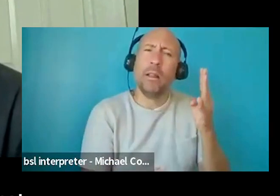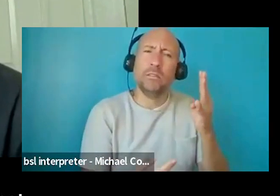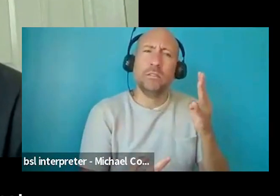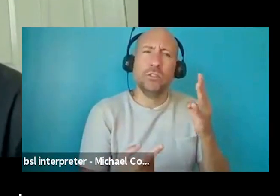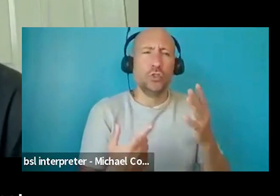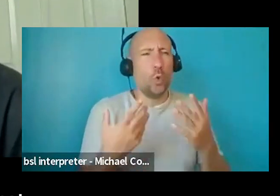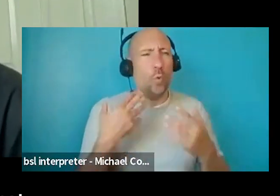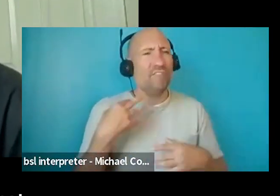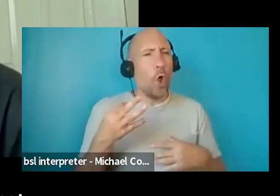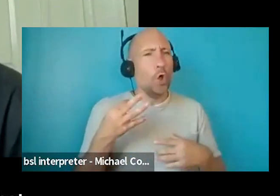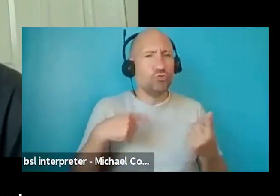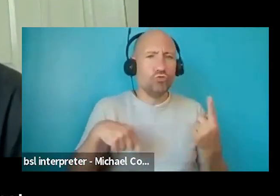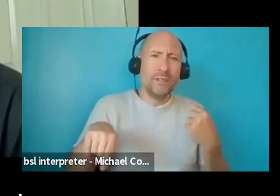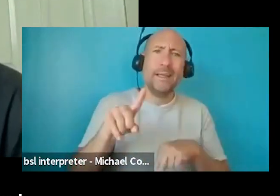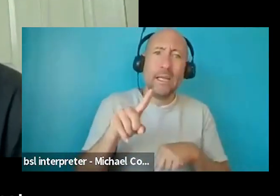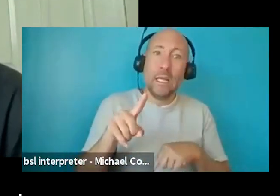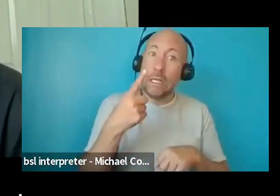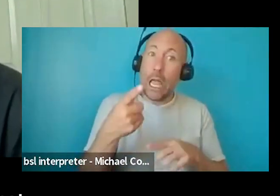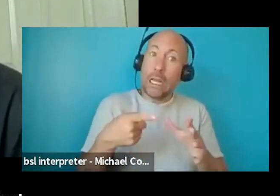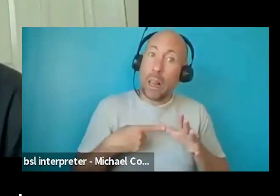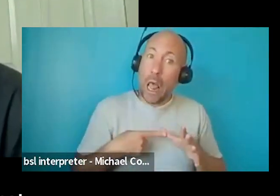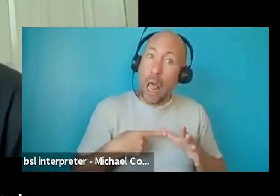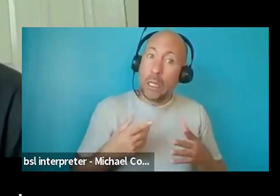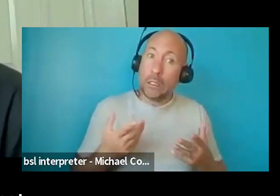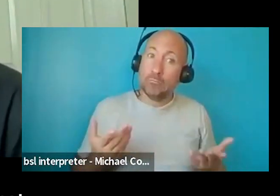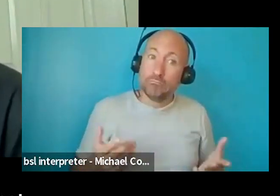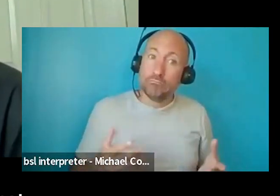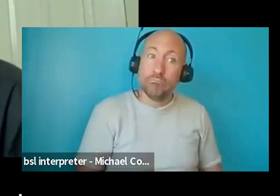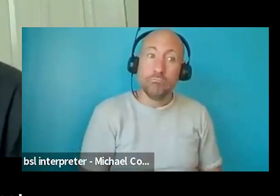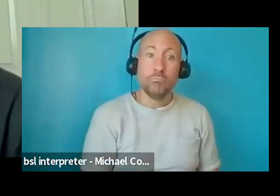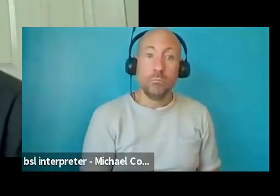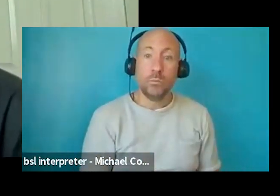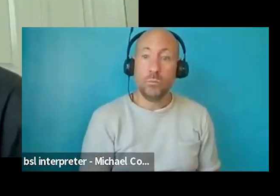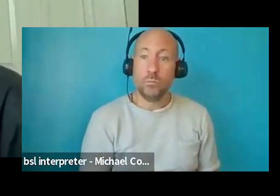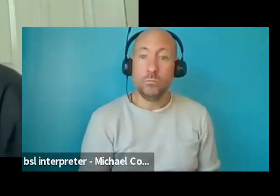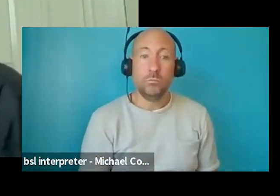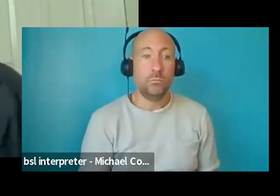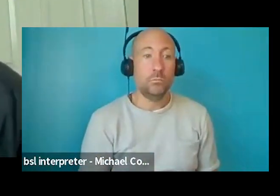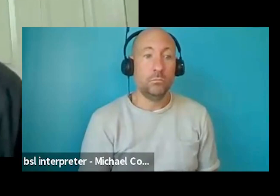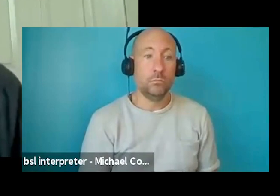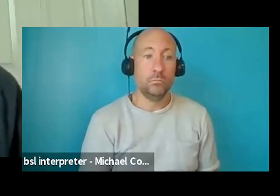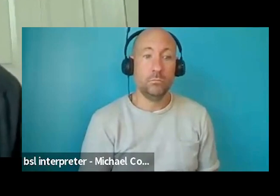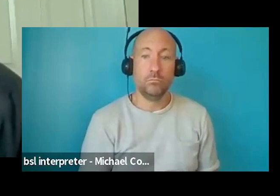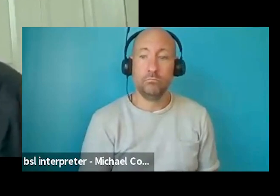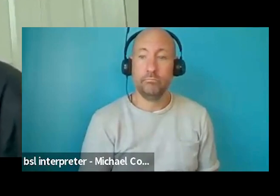of volunteers, that is the question. Can they also participate?